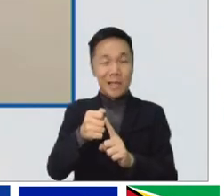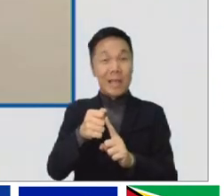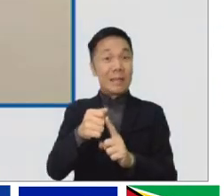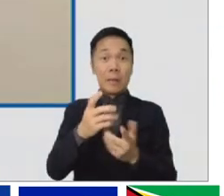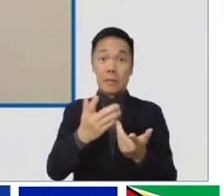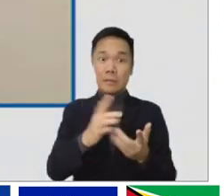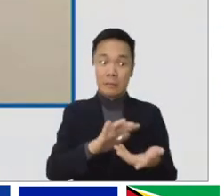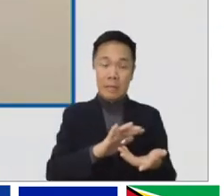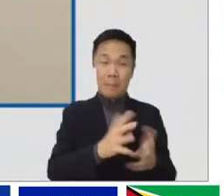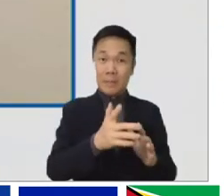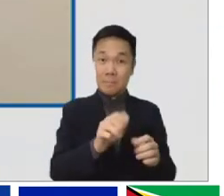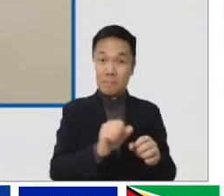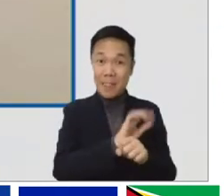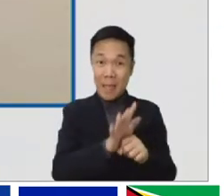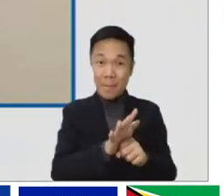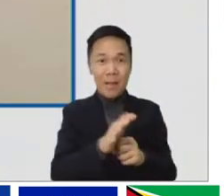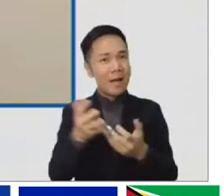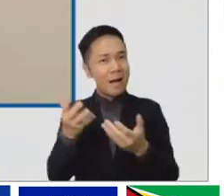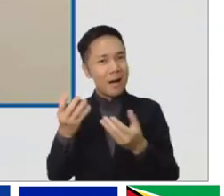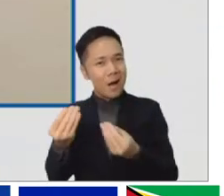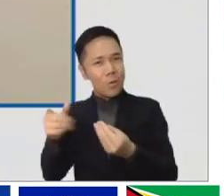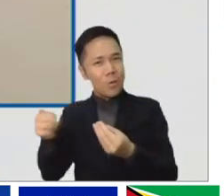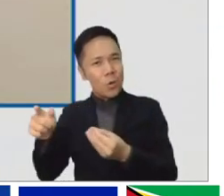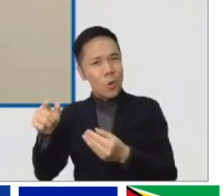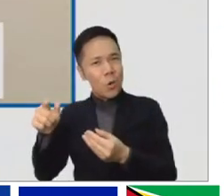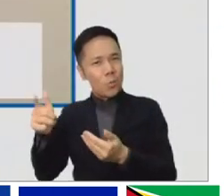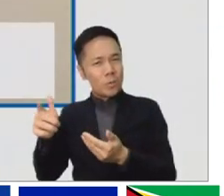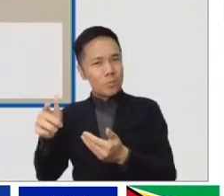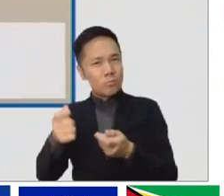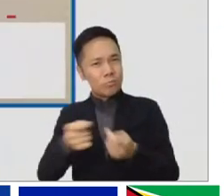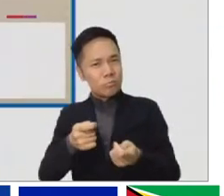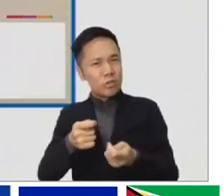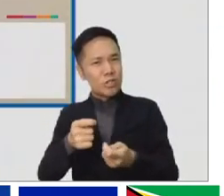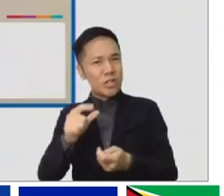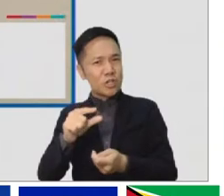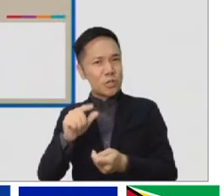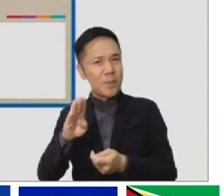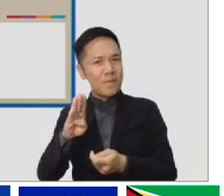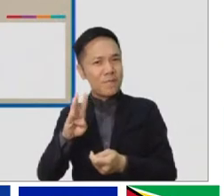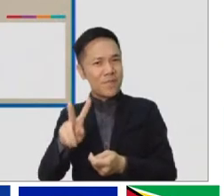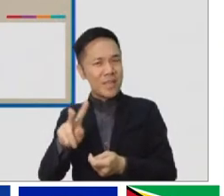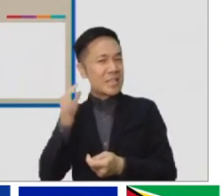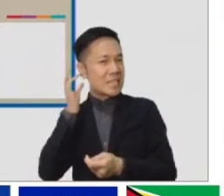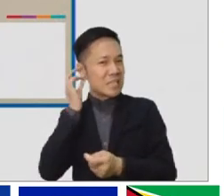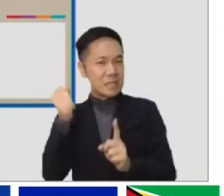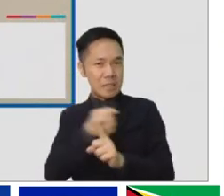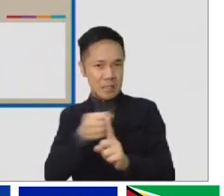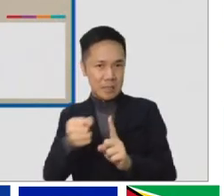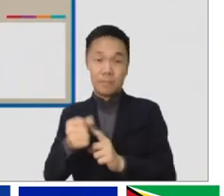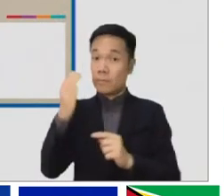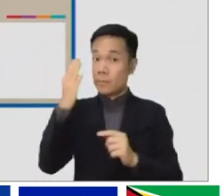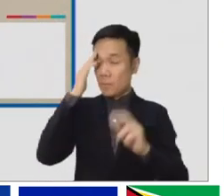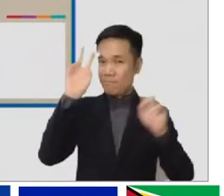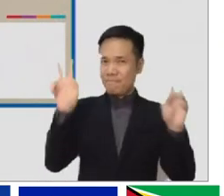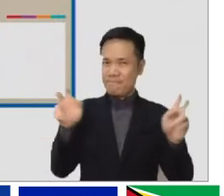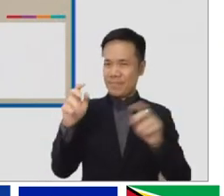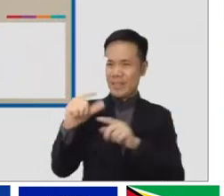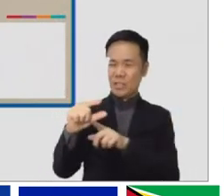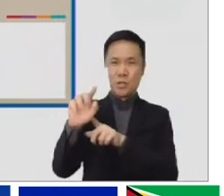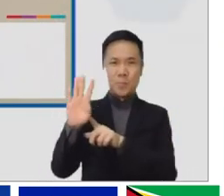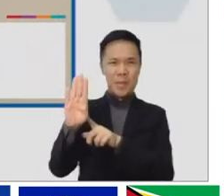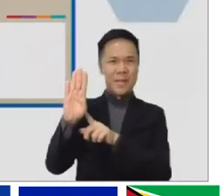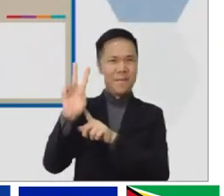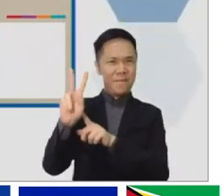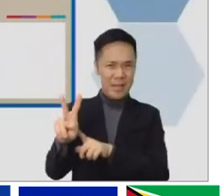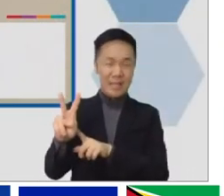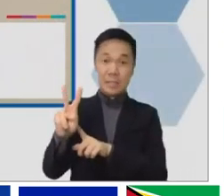Okay, thank you very much for the question. As we all know, the gender-based violence is exacerbated by persons